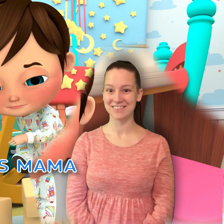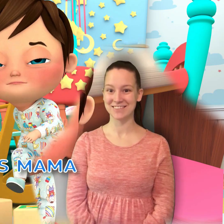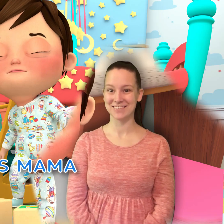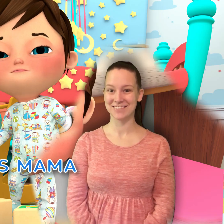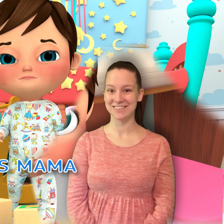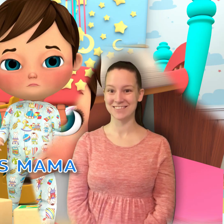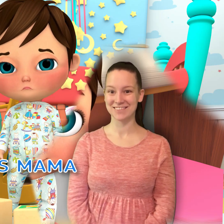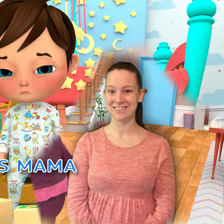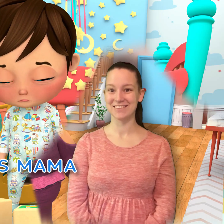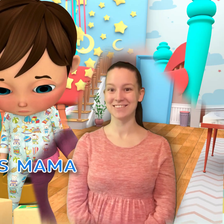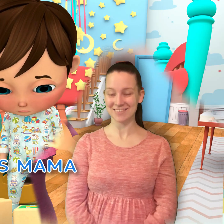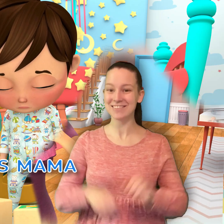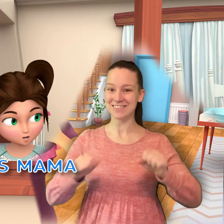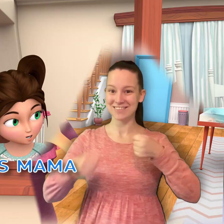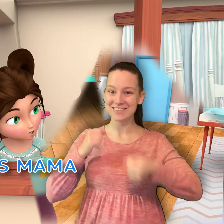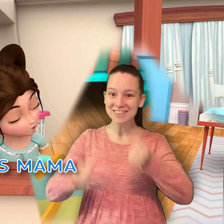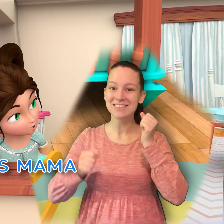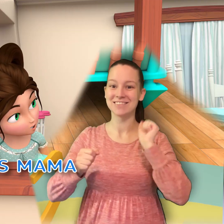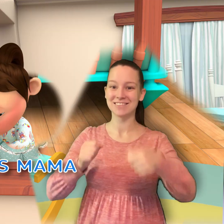Johnny, Johnny, yes, Mama.